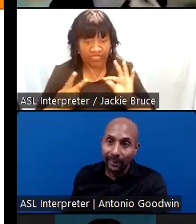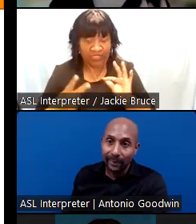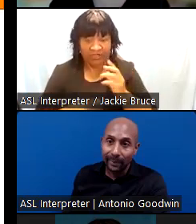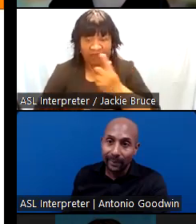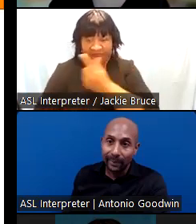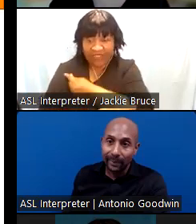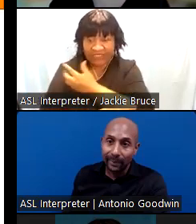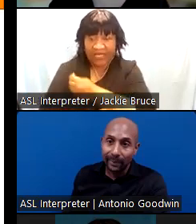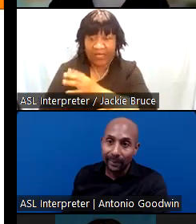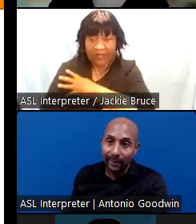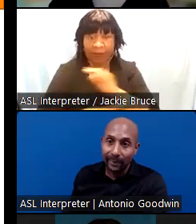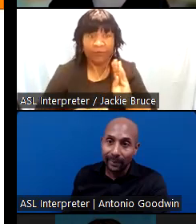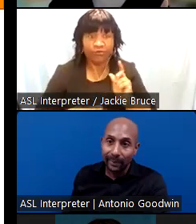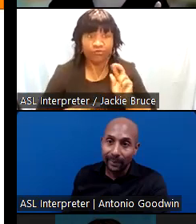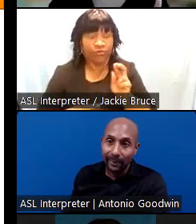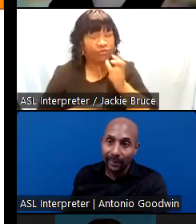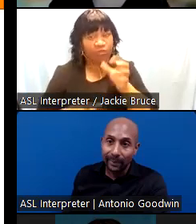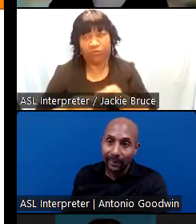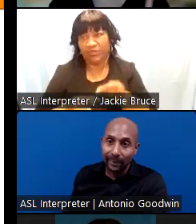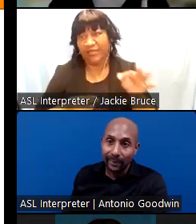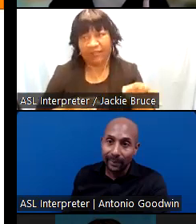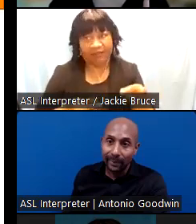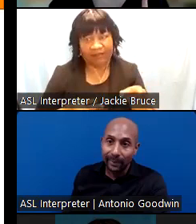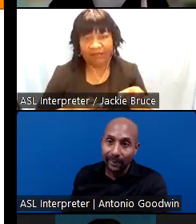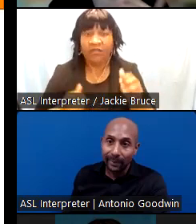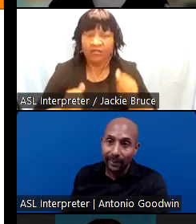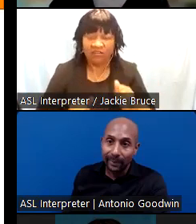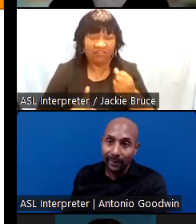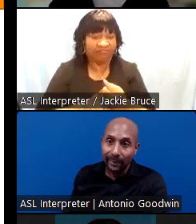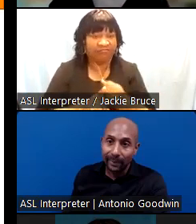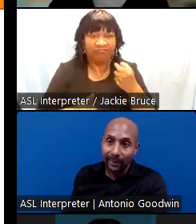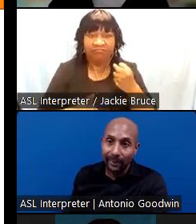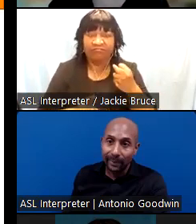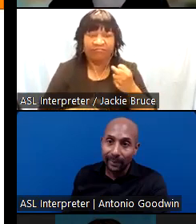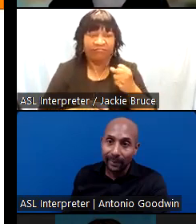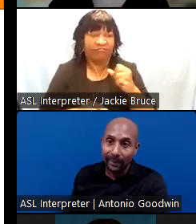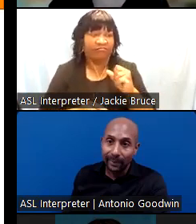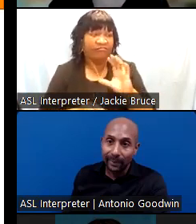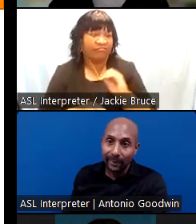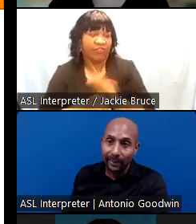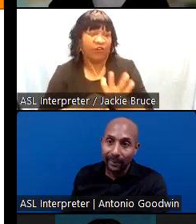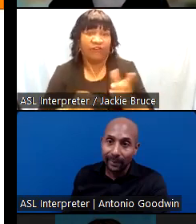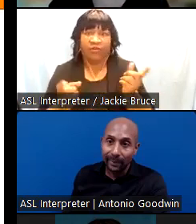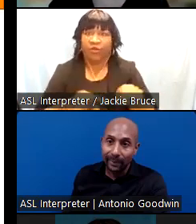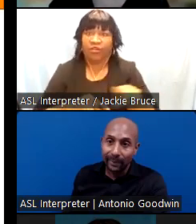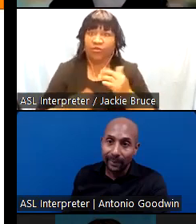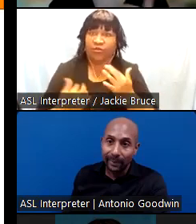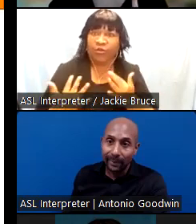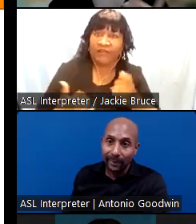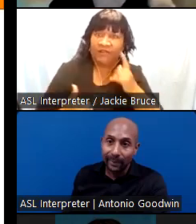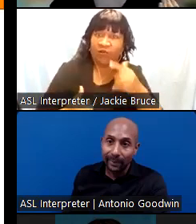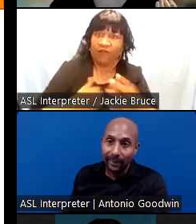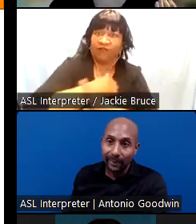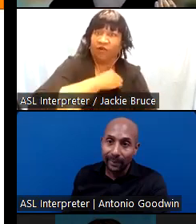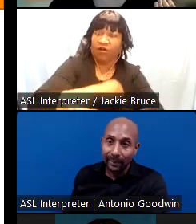don't want to delay getting it because, again, you could get COVID while you're waiting, which means you